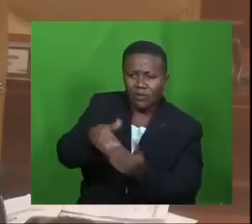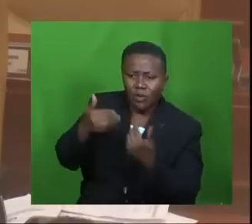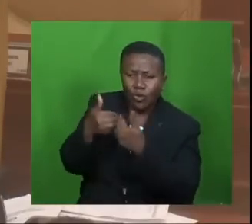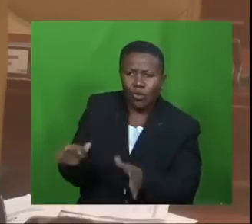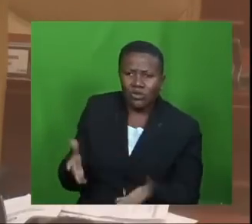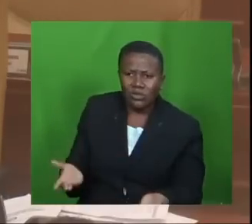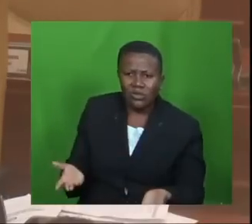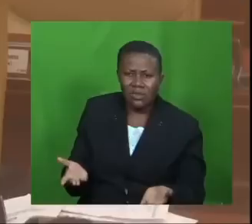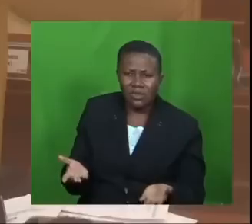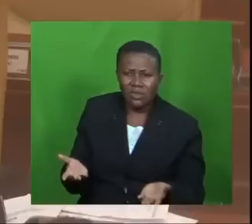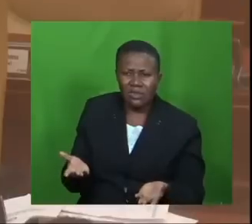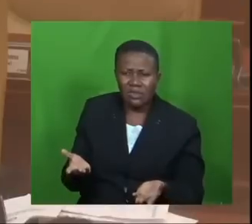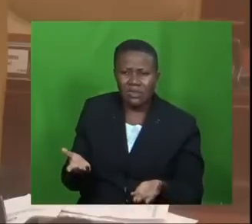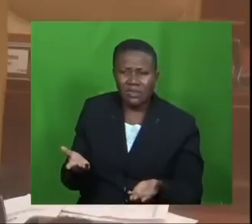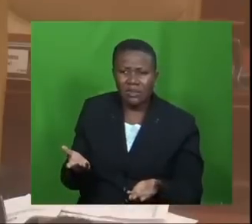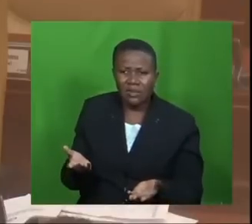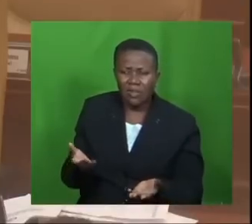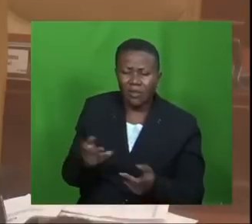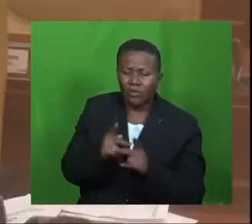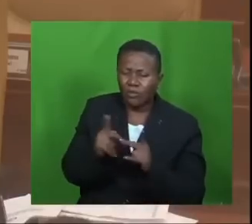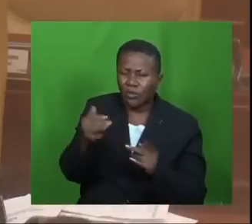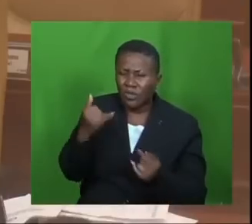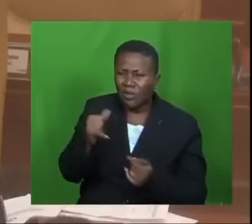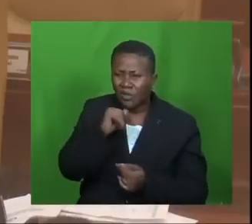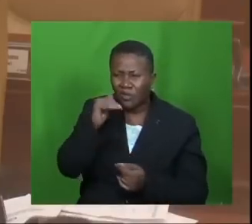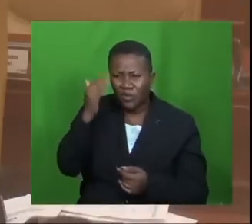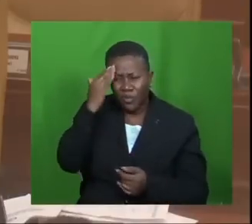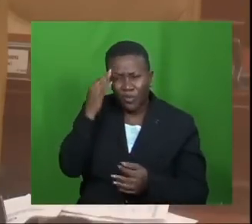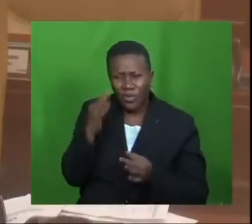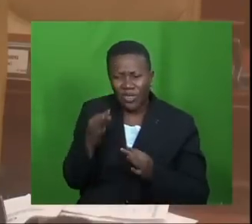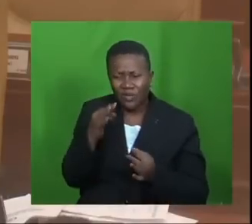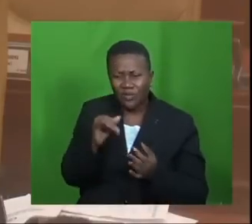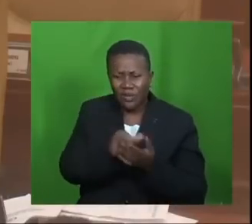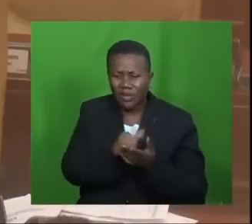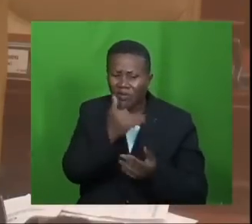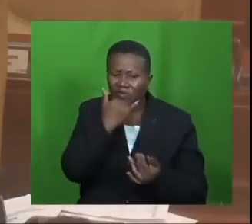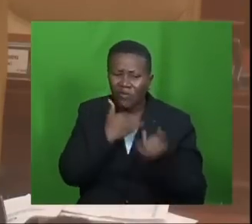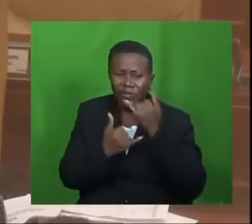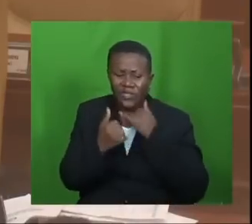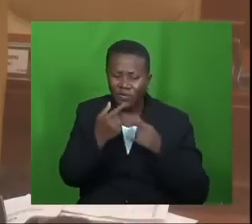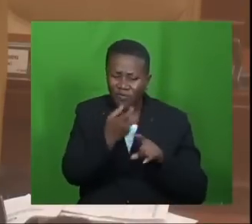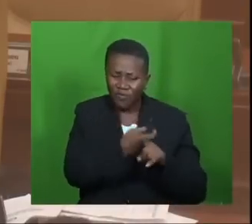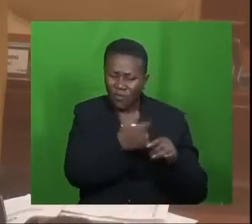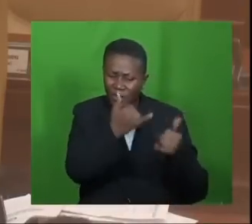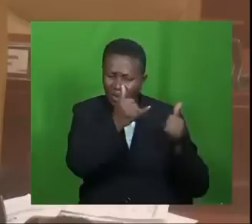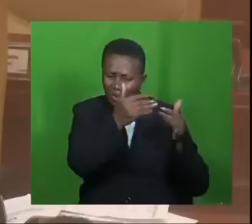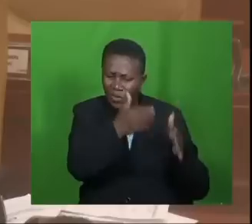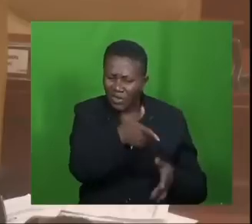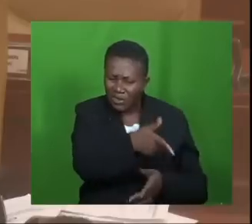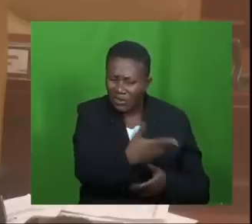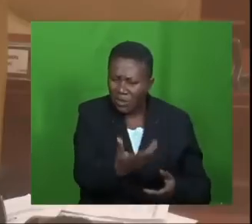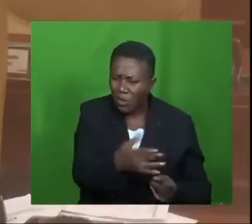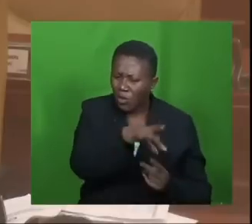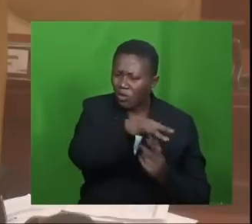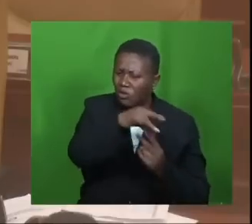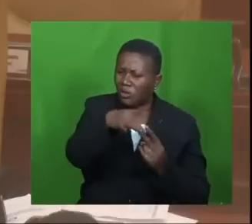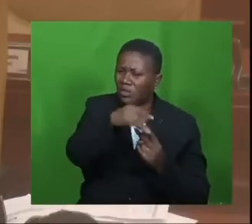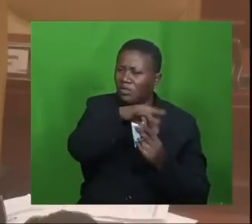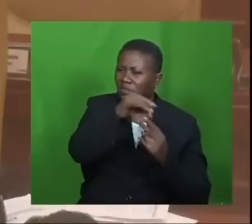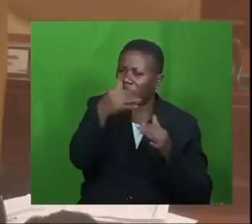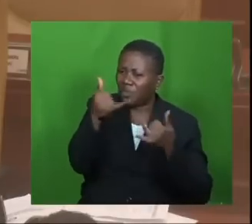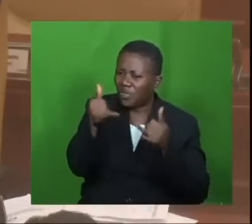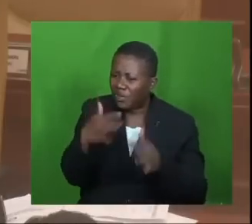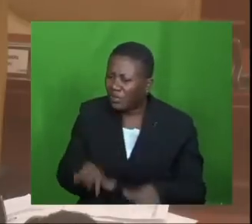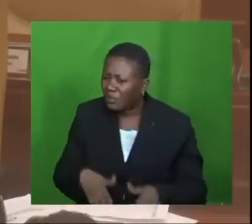from the players themselves, our selection of coaches, our selection of players, or